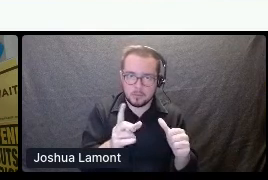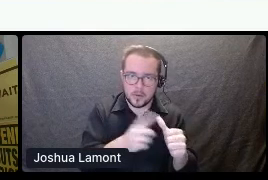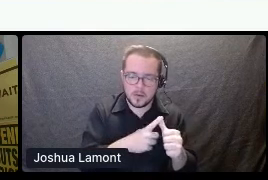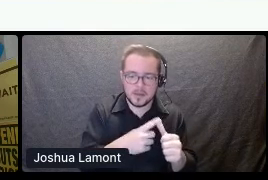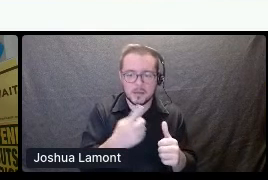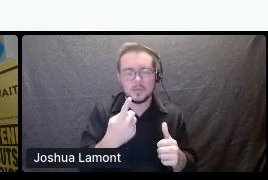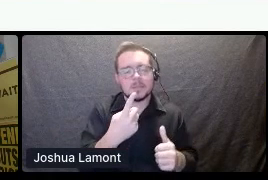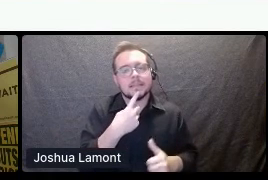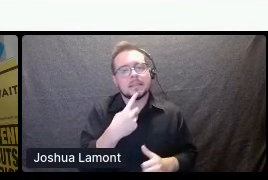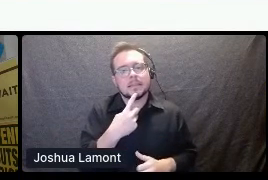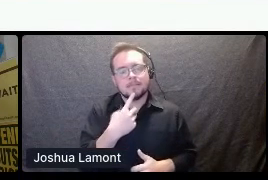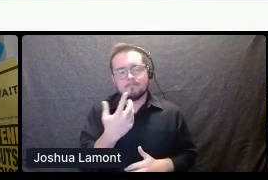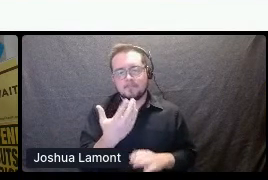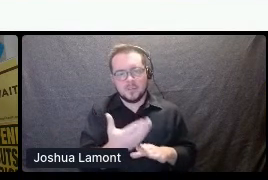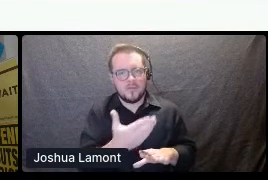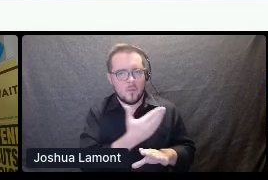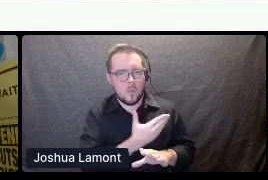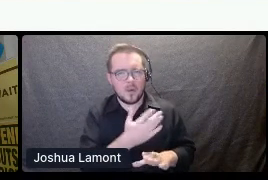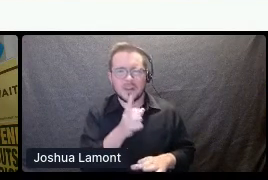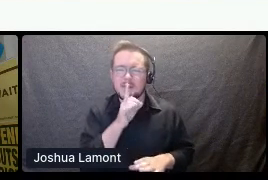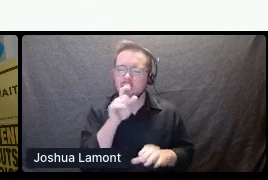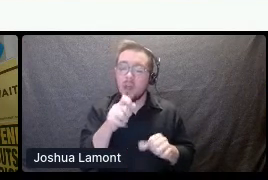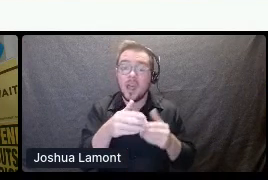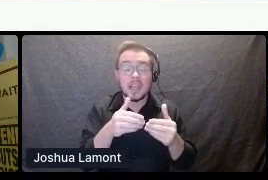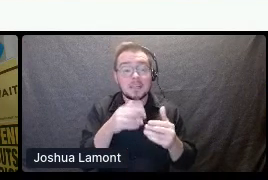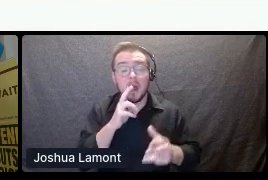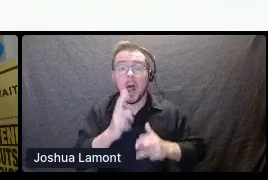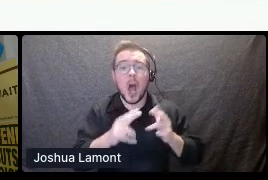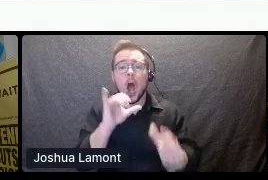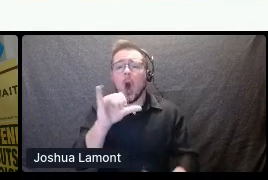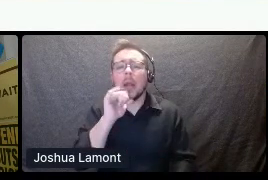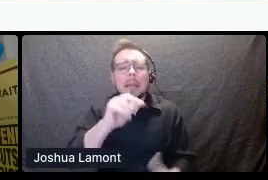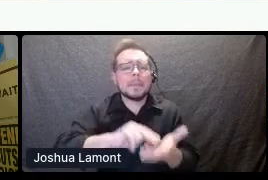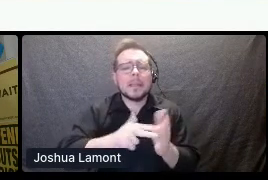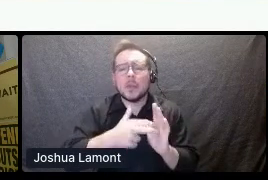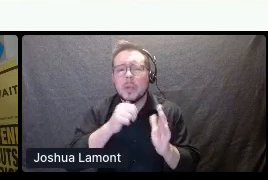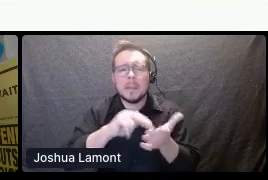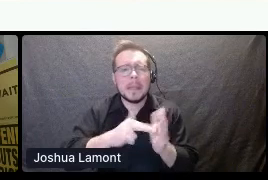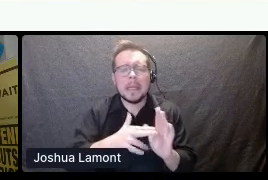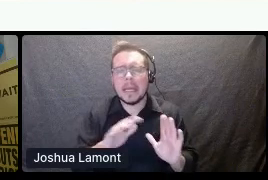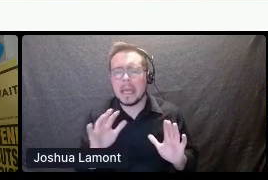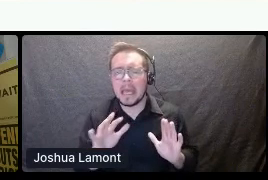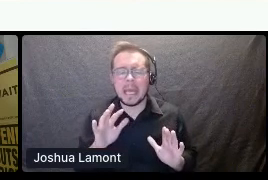said with impact over intent, it can be really easy to want to rush and just say, oh, I didn't mean to, I didn't mean to.